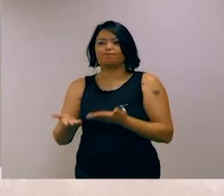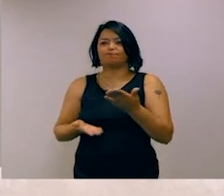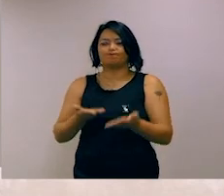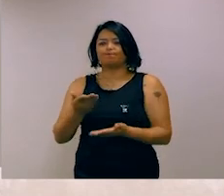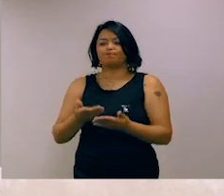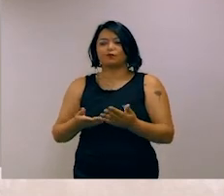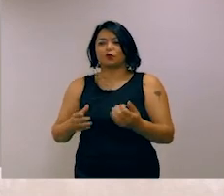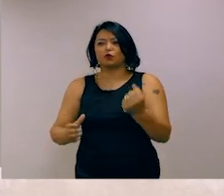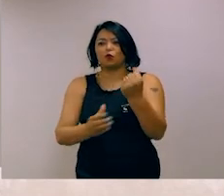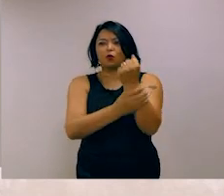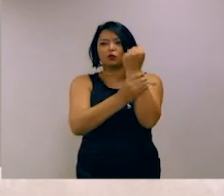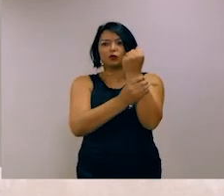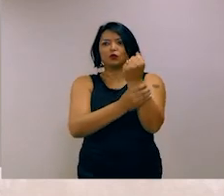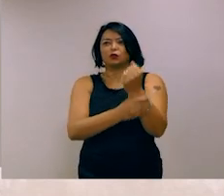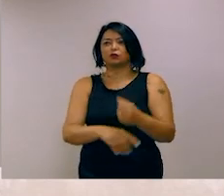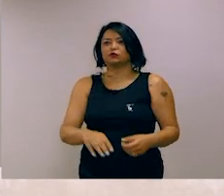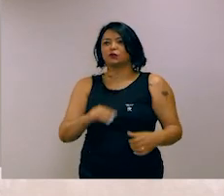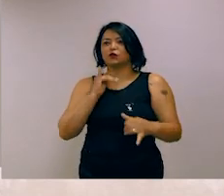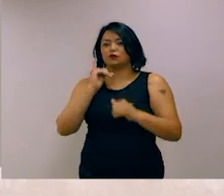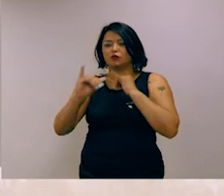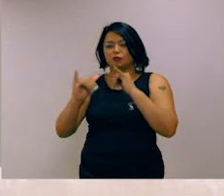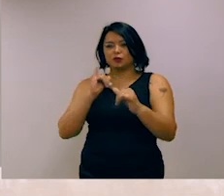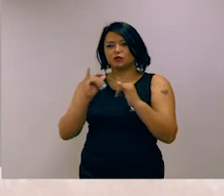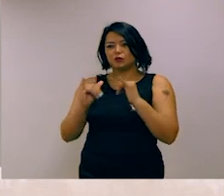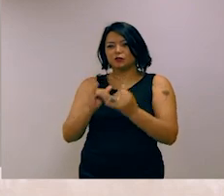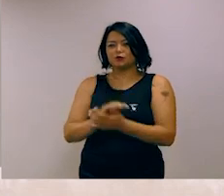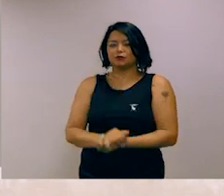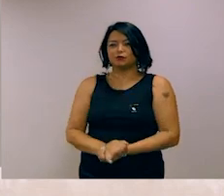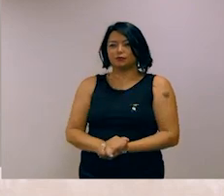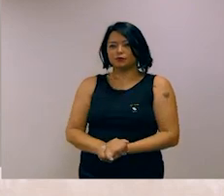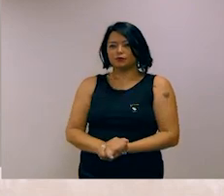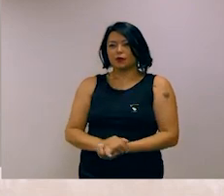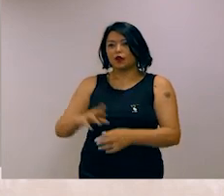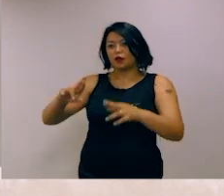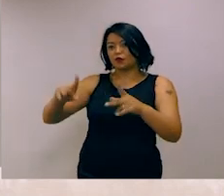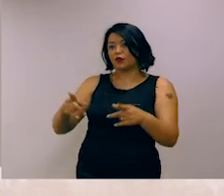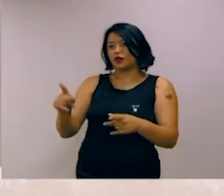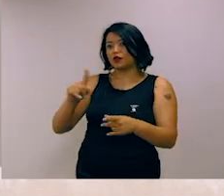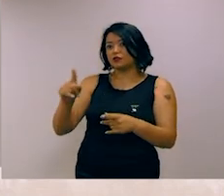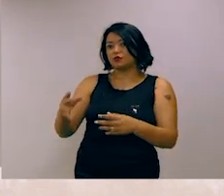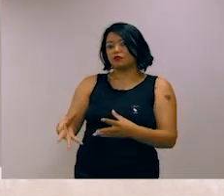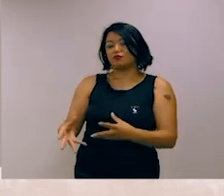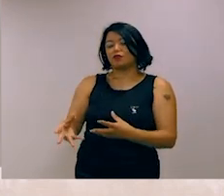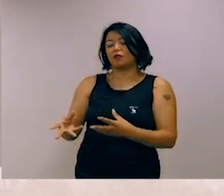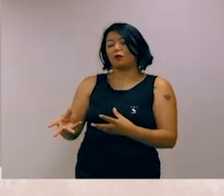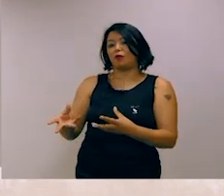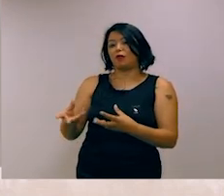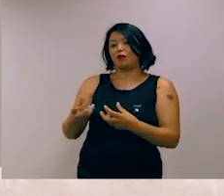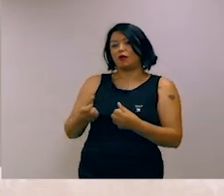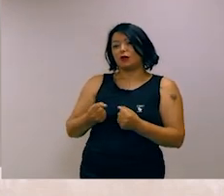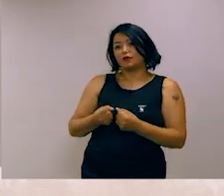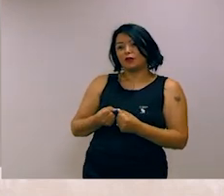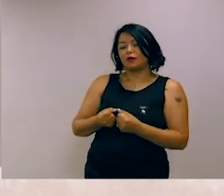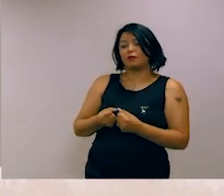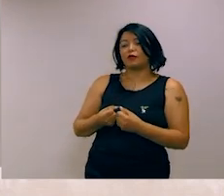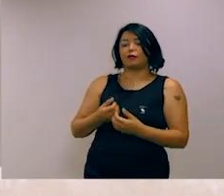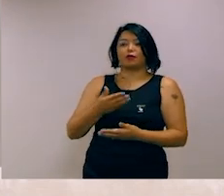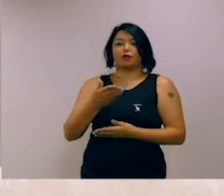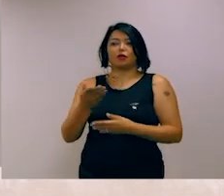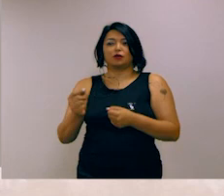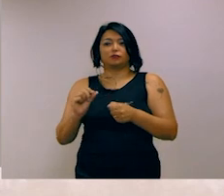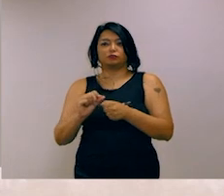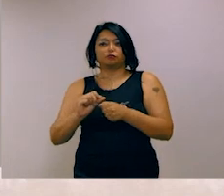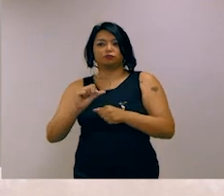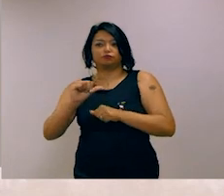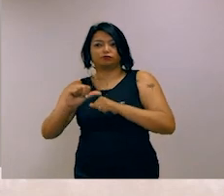except that they don't get the actual treatment. So this way, every change we see between these two,